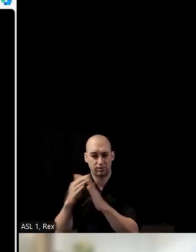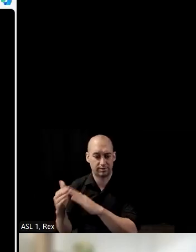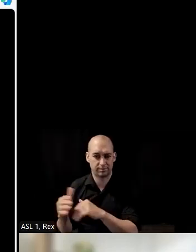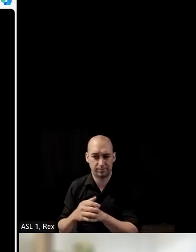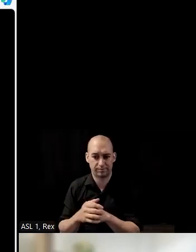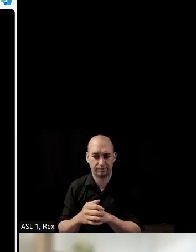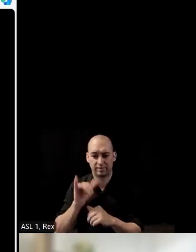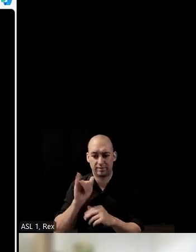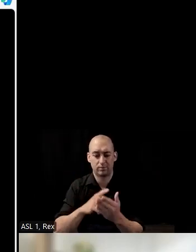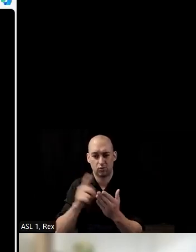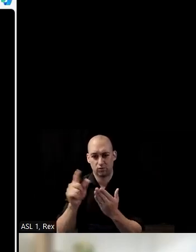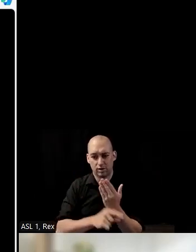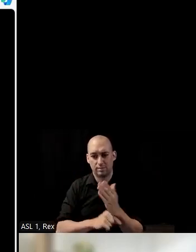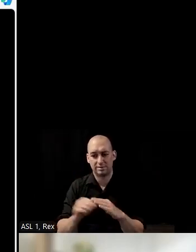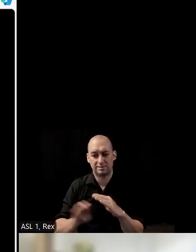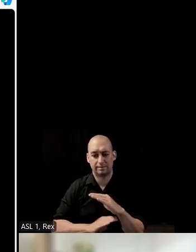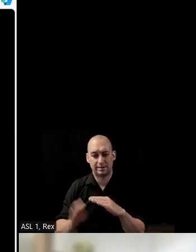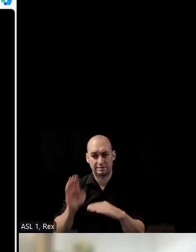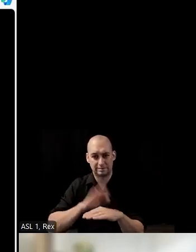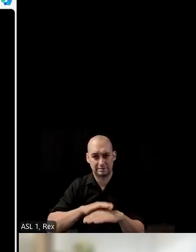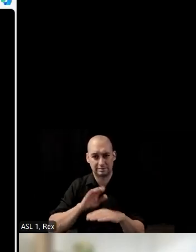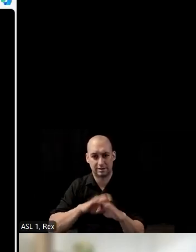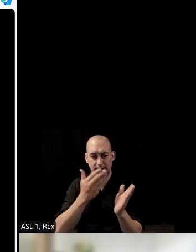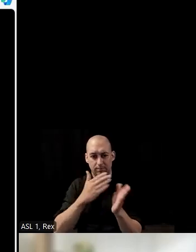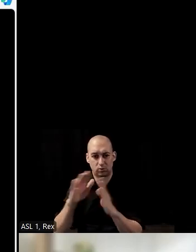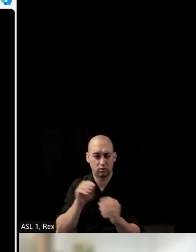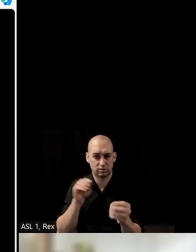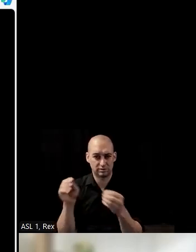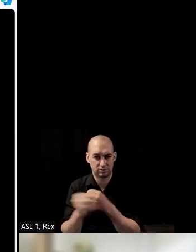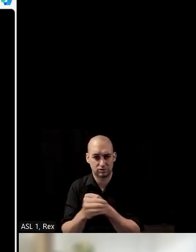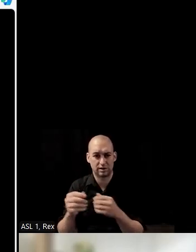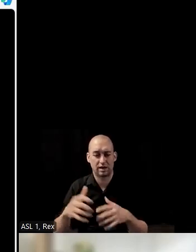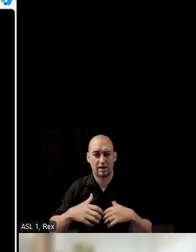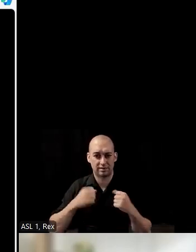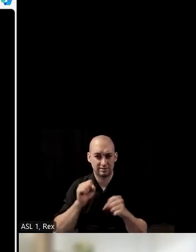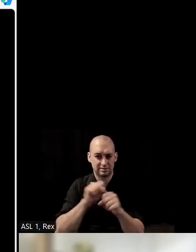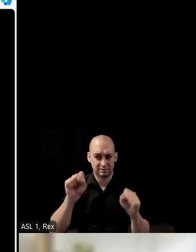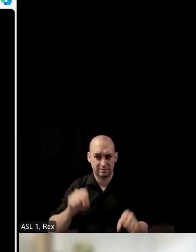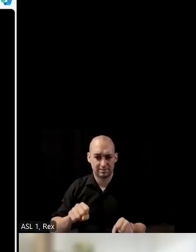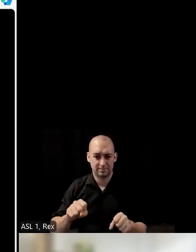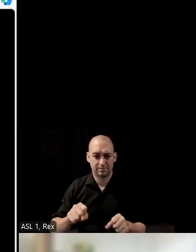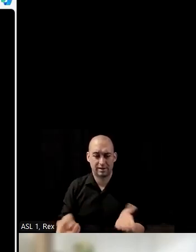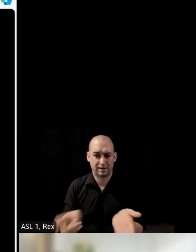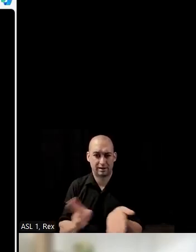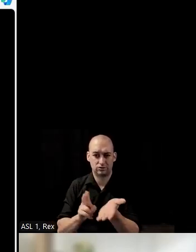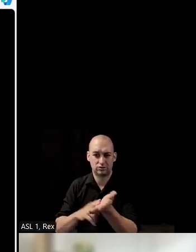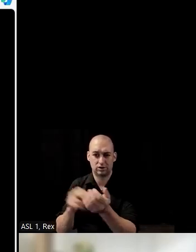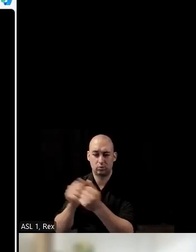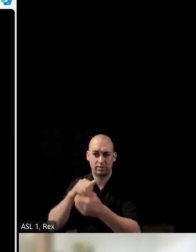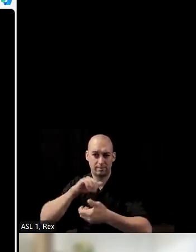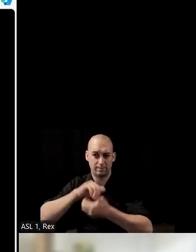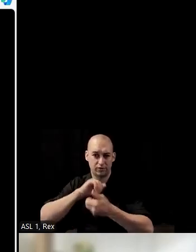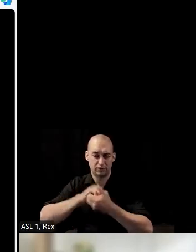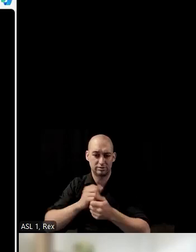Since the program is based in a community organization versus a health system, we contracted with partners to provide the